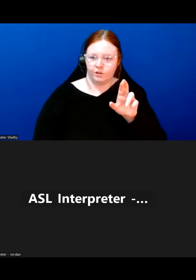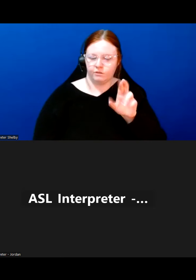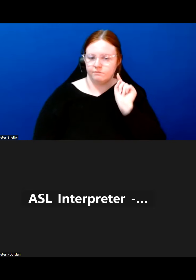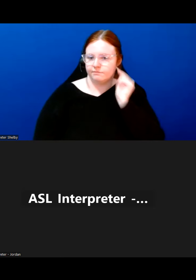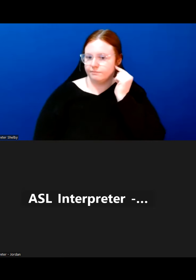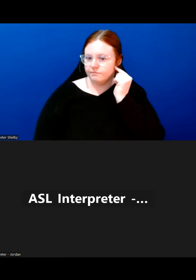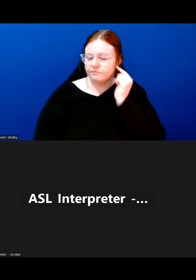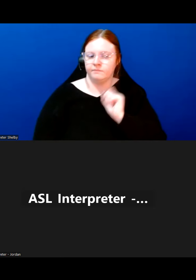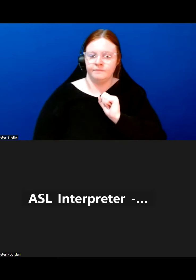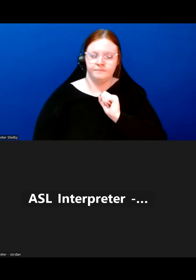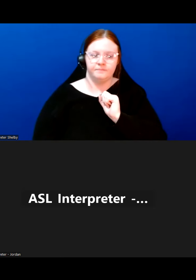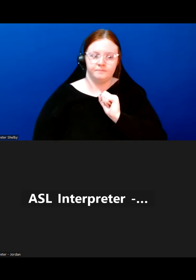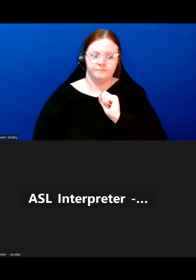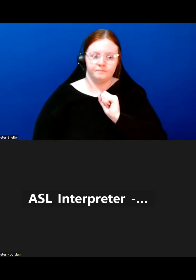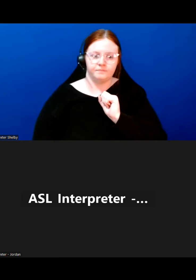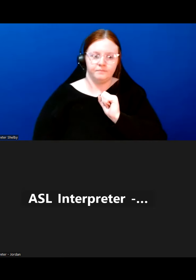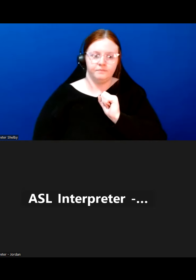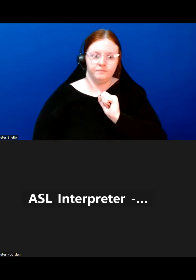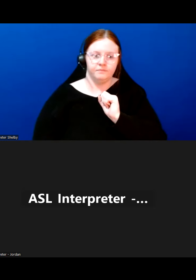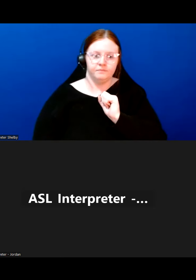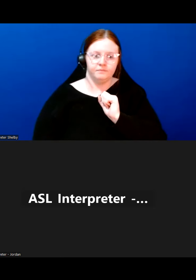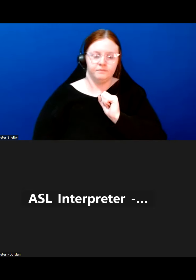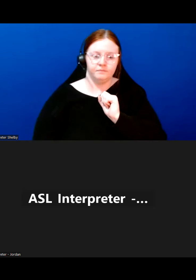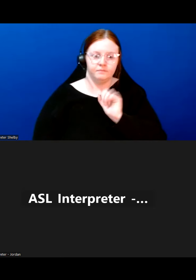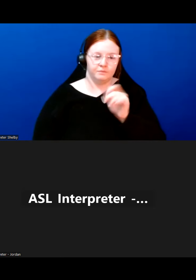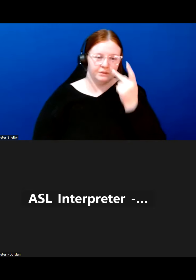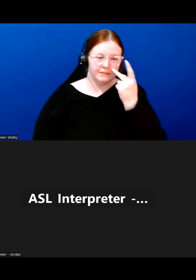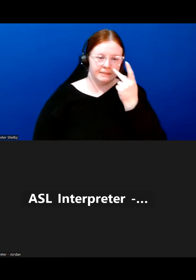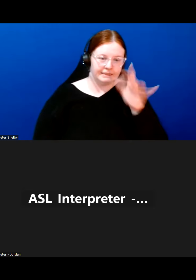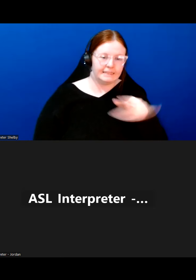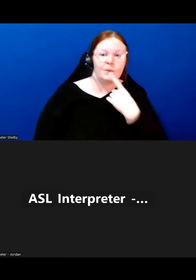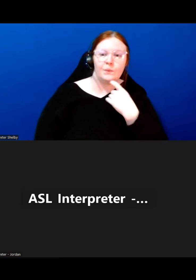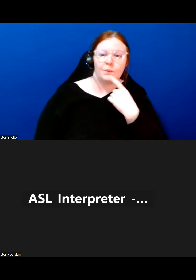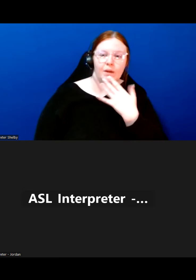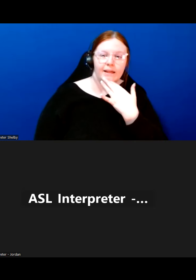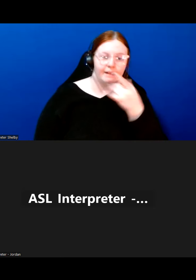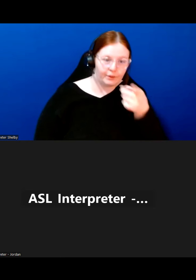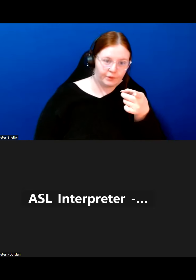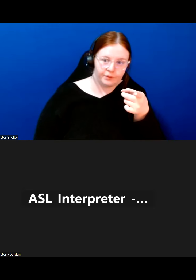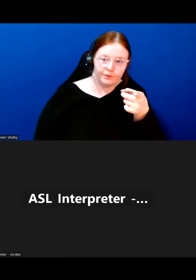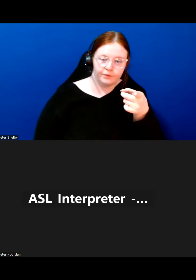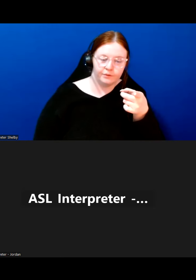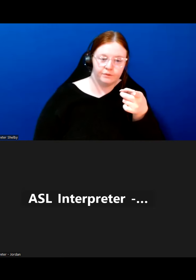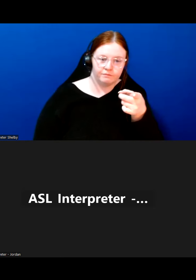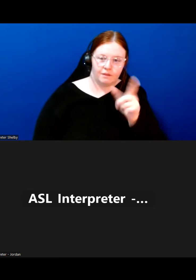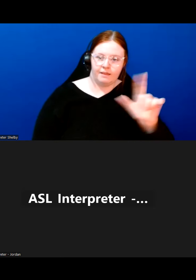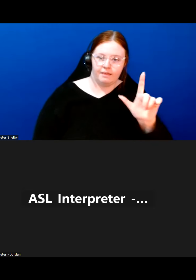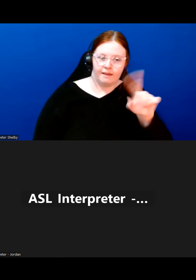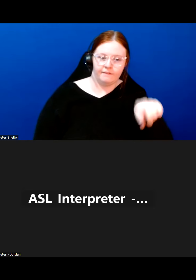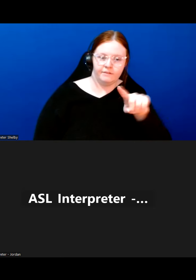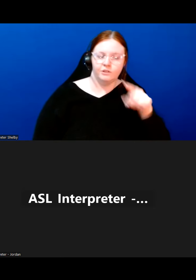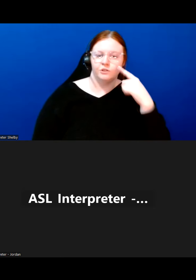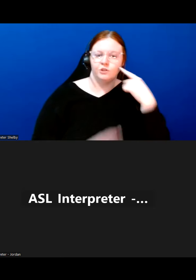The outer ear, you can see the first image at the top there. That just shows a blockage